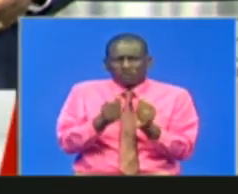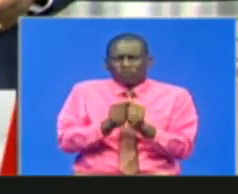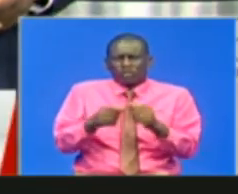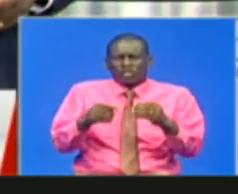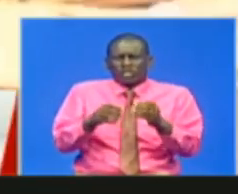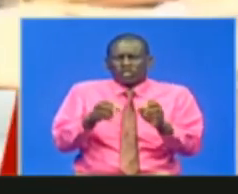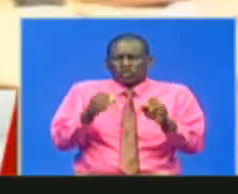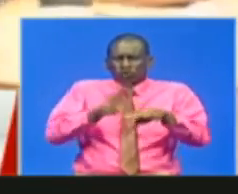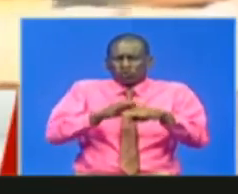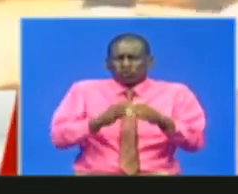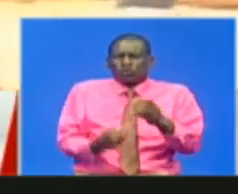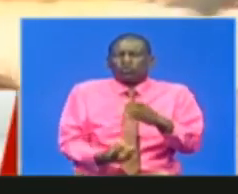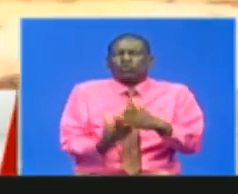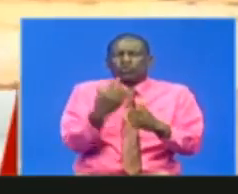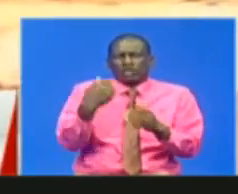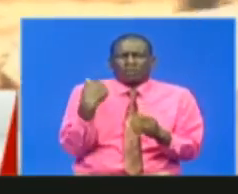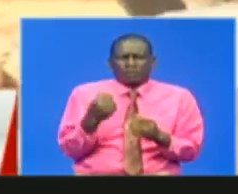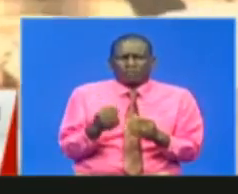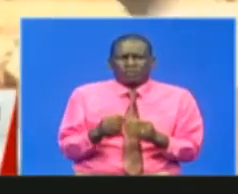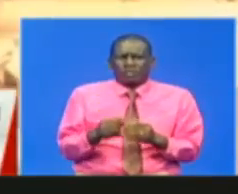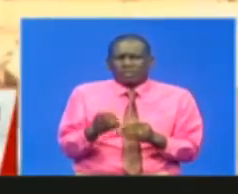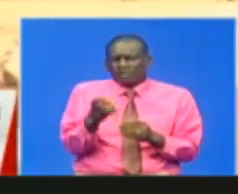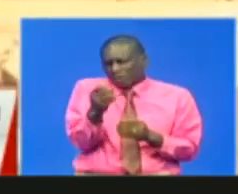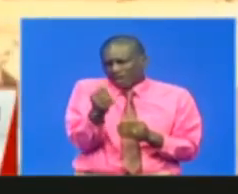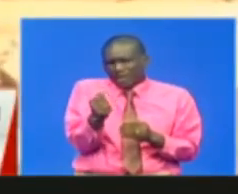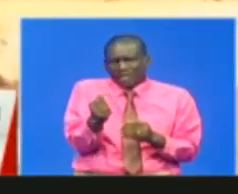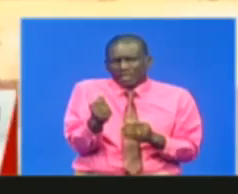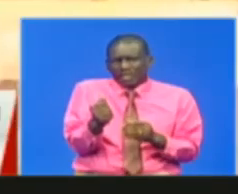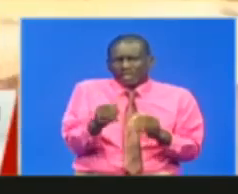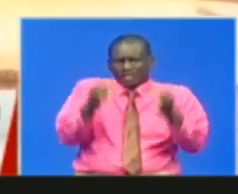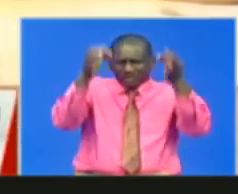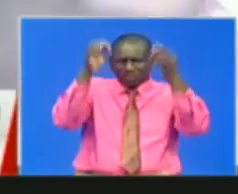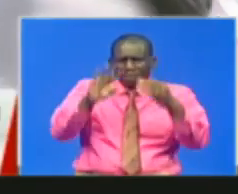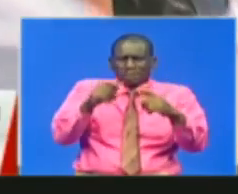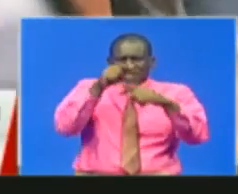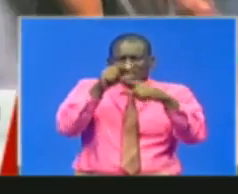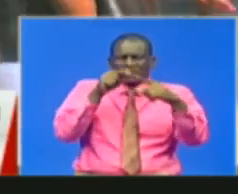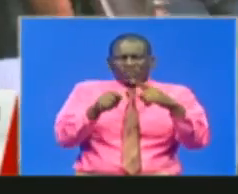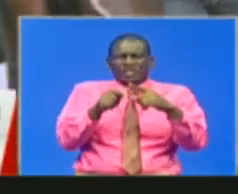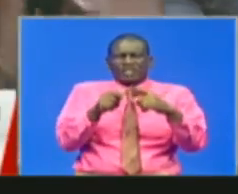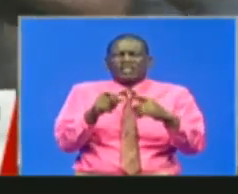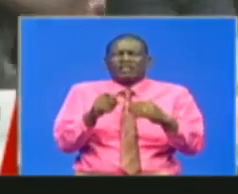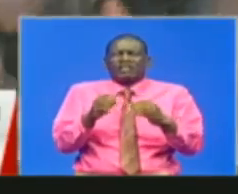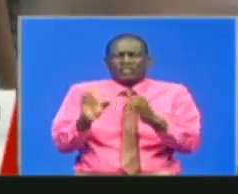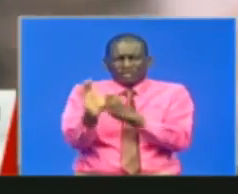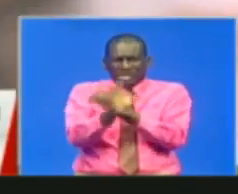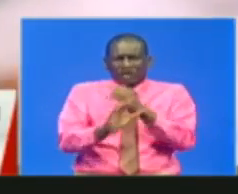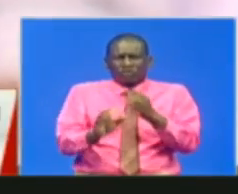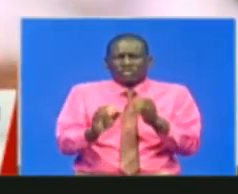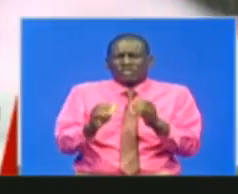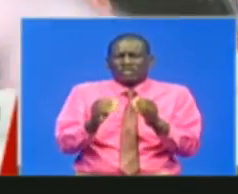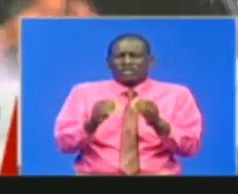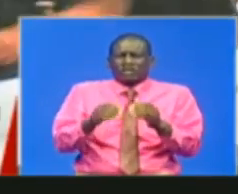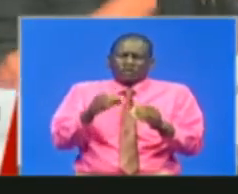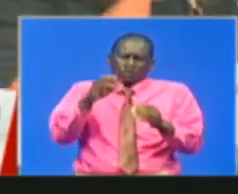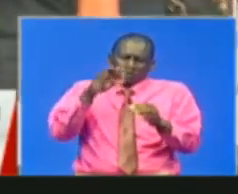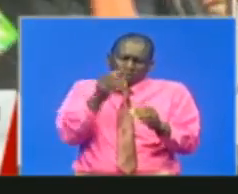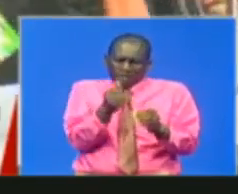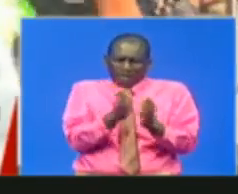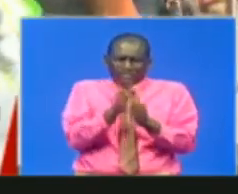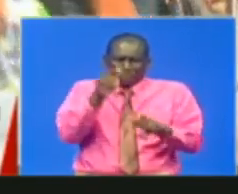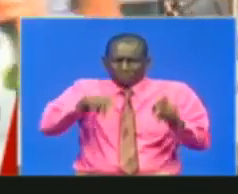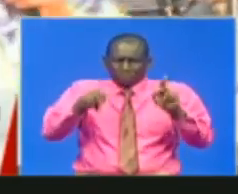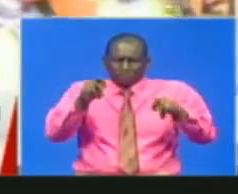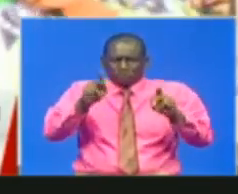numbers. Per capita income, determined by dividing a country's output by its population, is a widely used indicator of